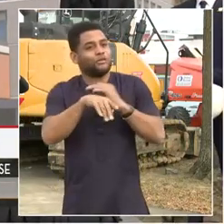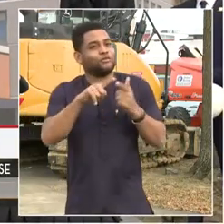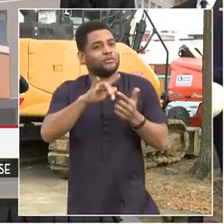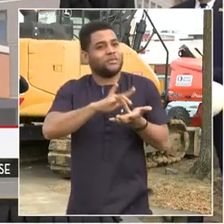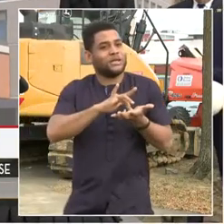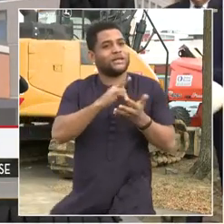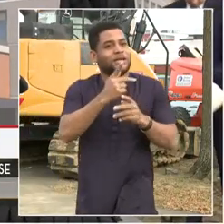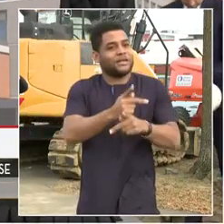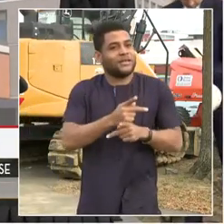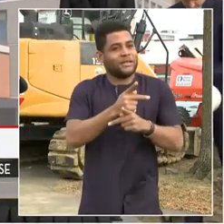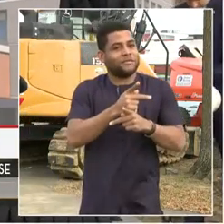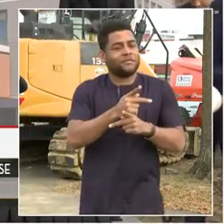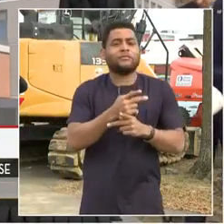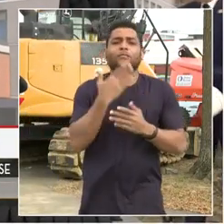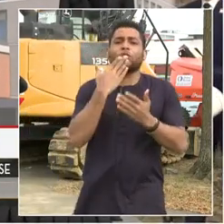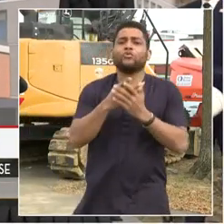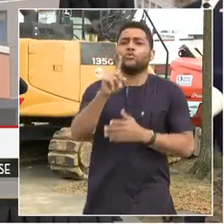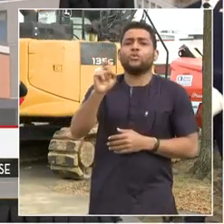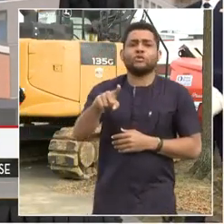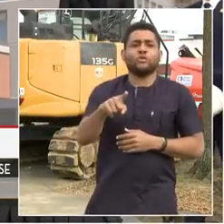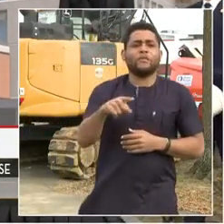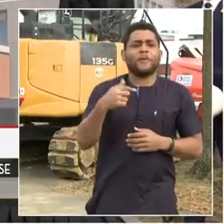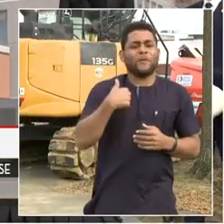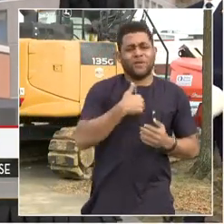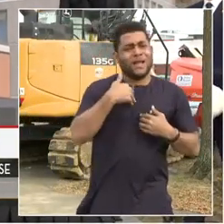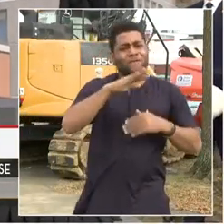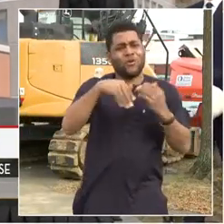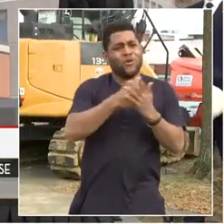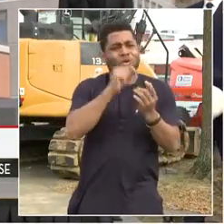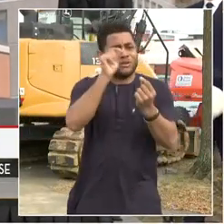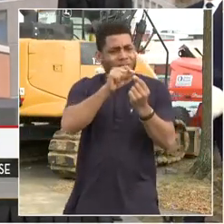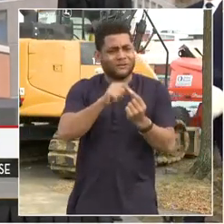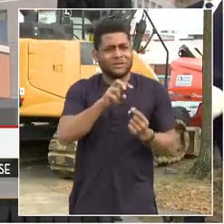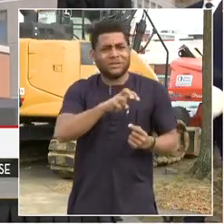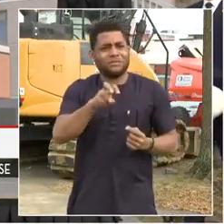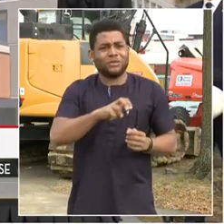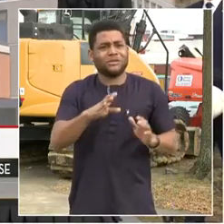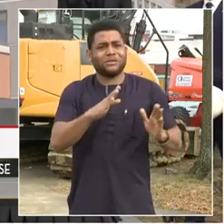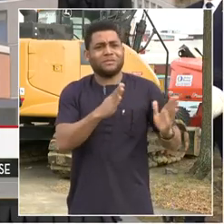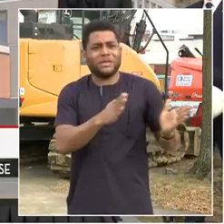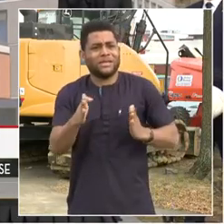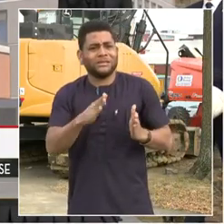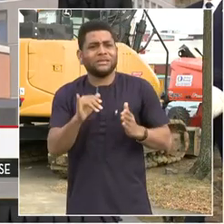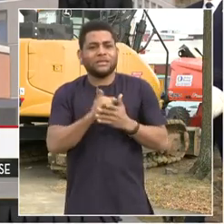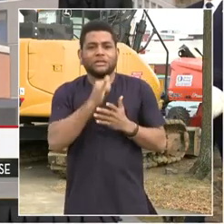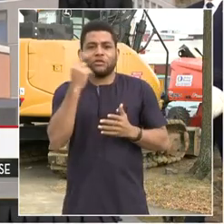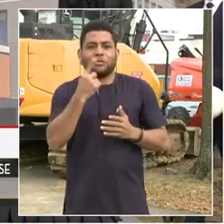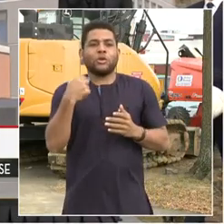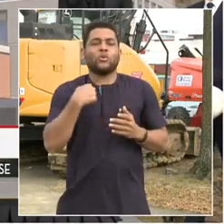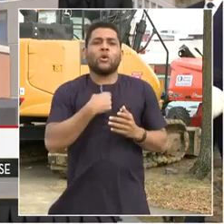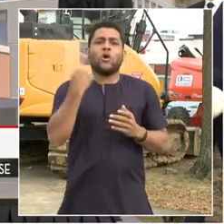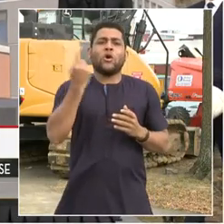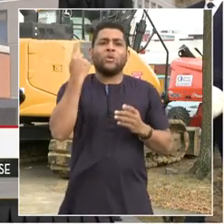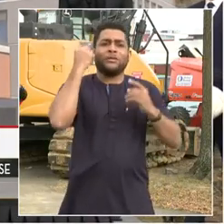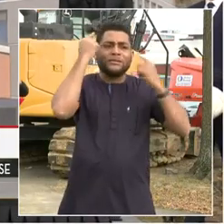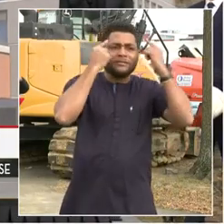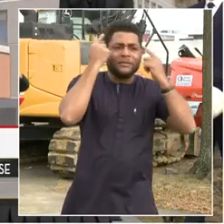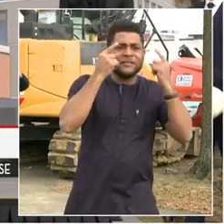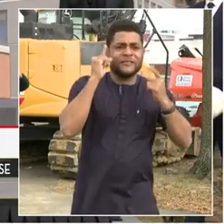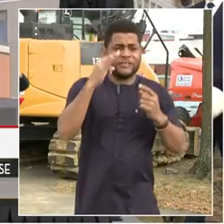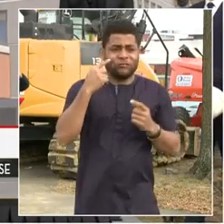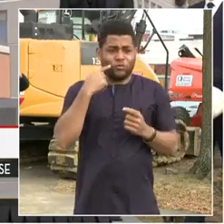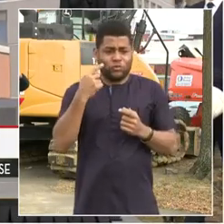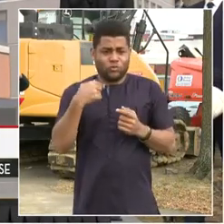all the specifics of the transportation plan, but it's something that we always consider when doing a new development. And we have